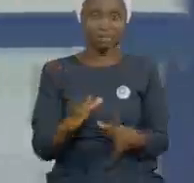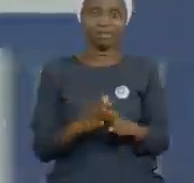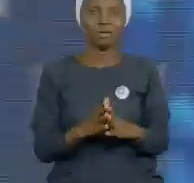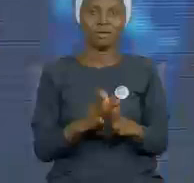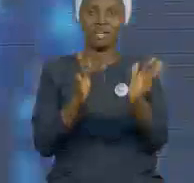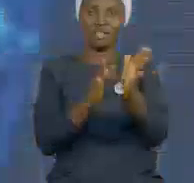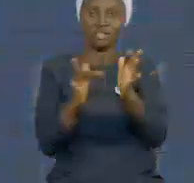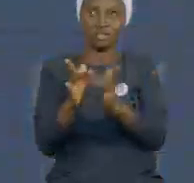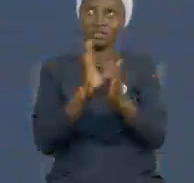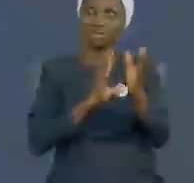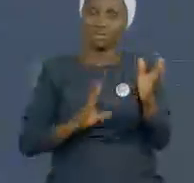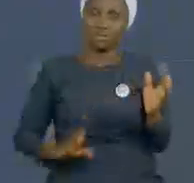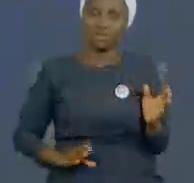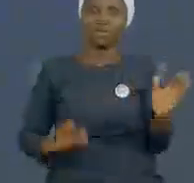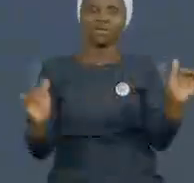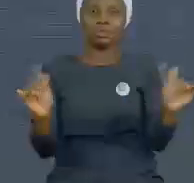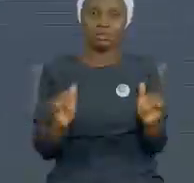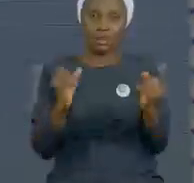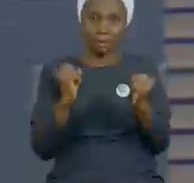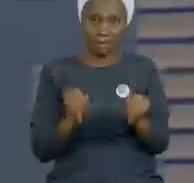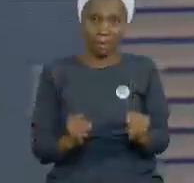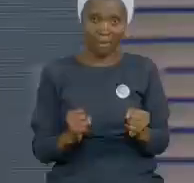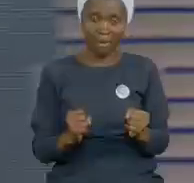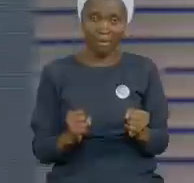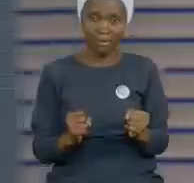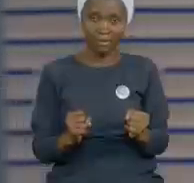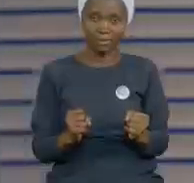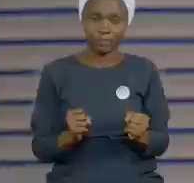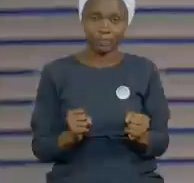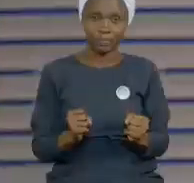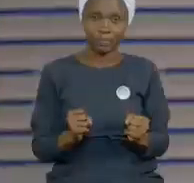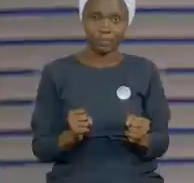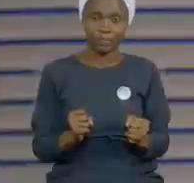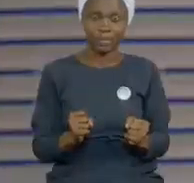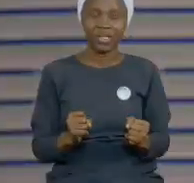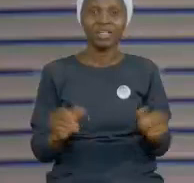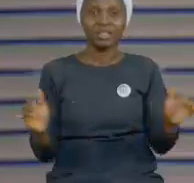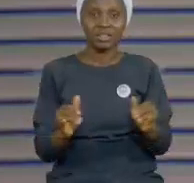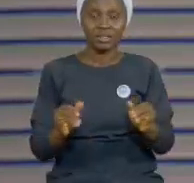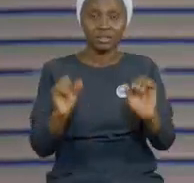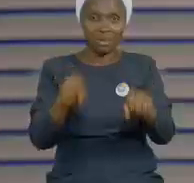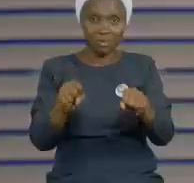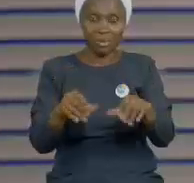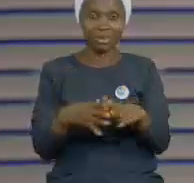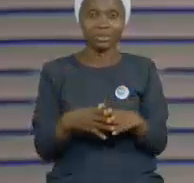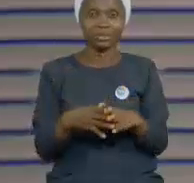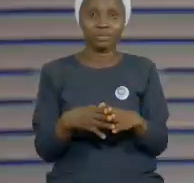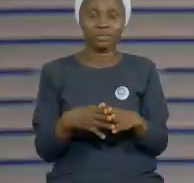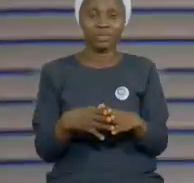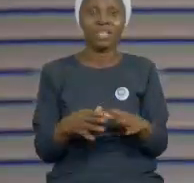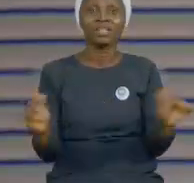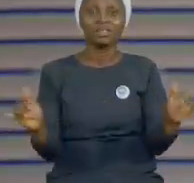Jesus Christ, the same power, the same ability, the same